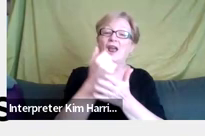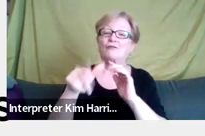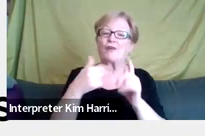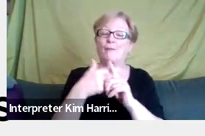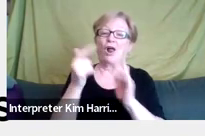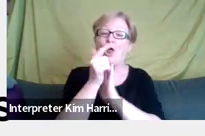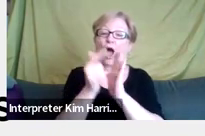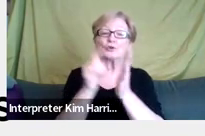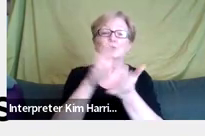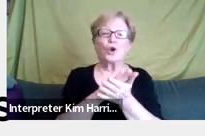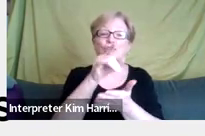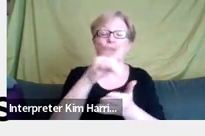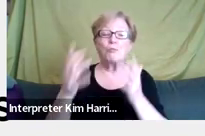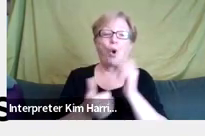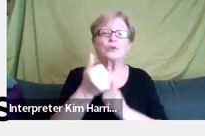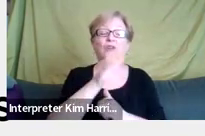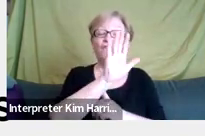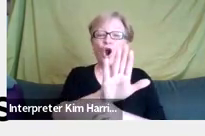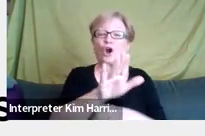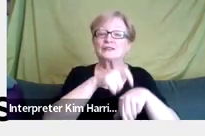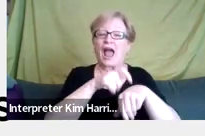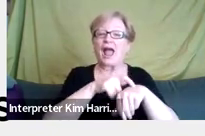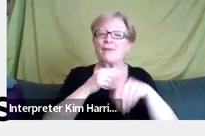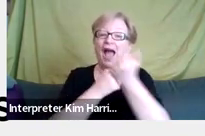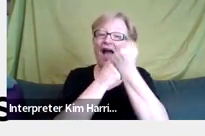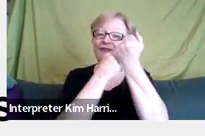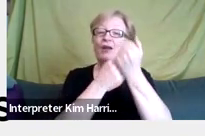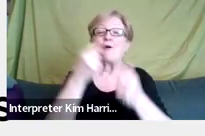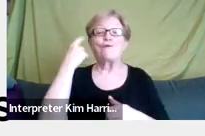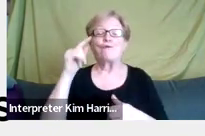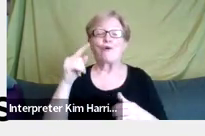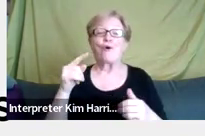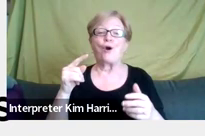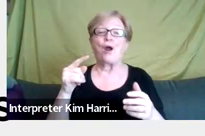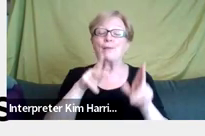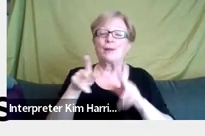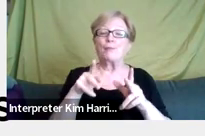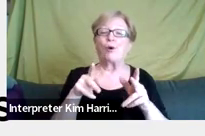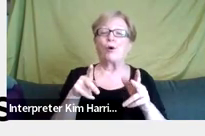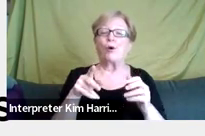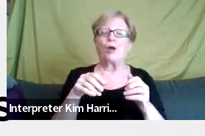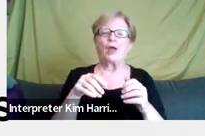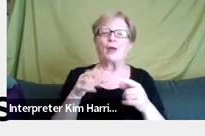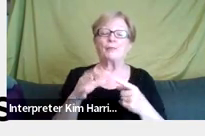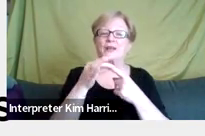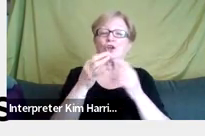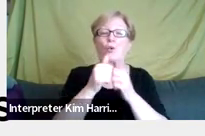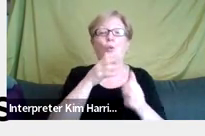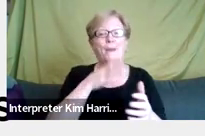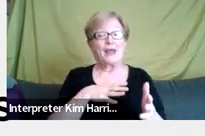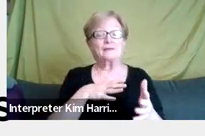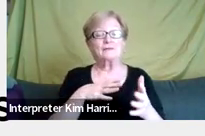She's spent most of her career advocating for people, and in particular women